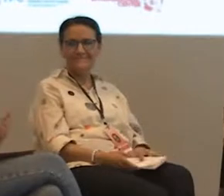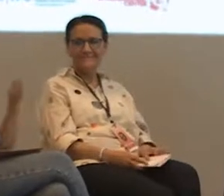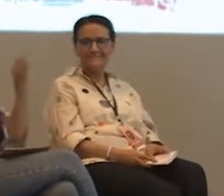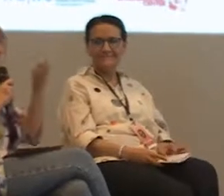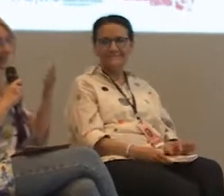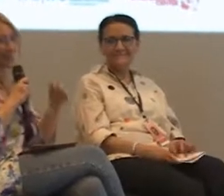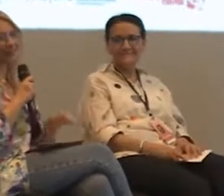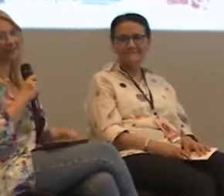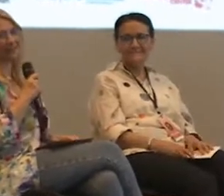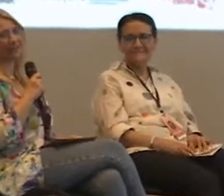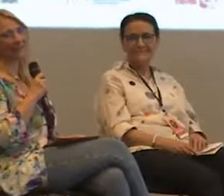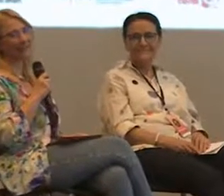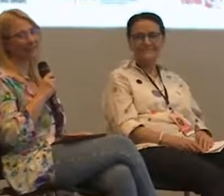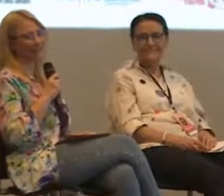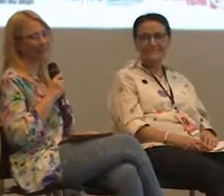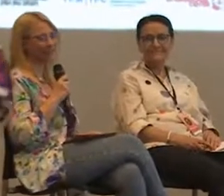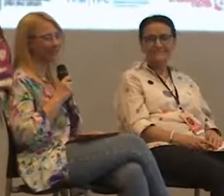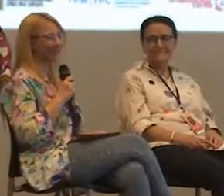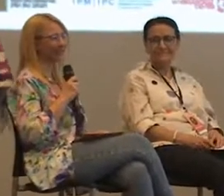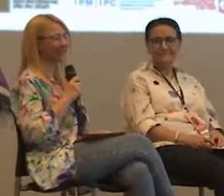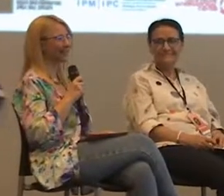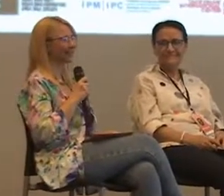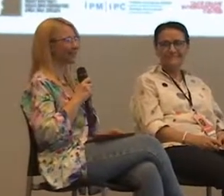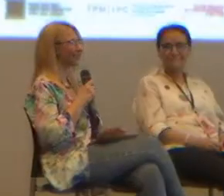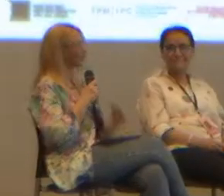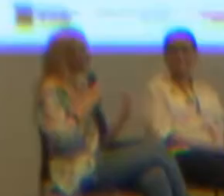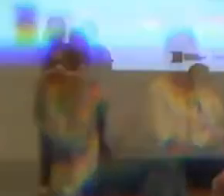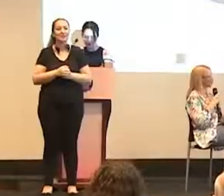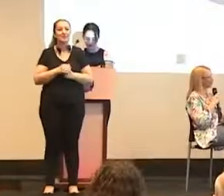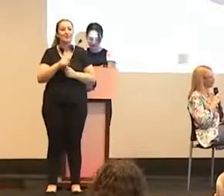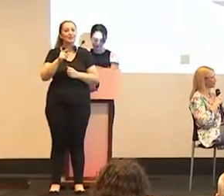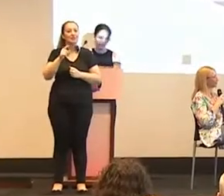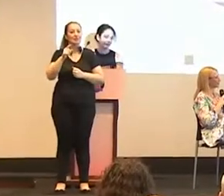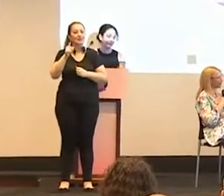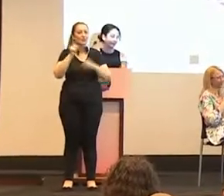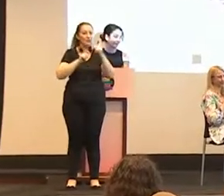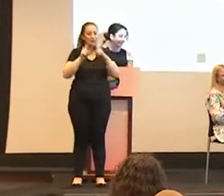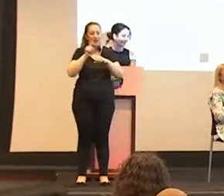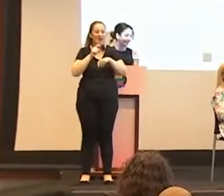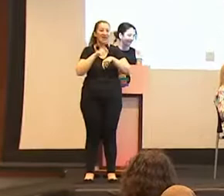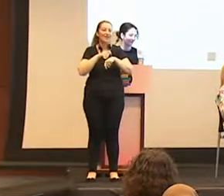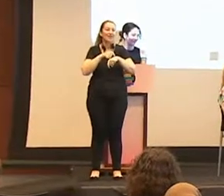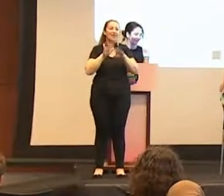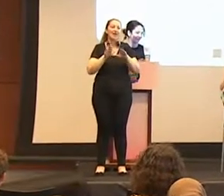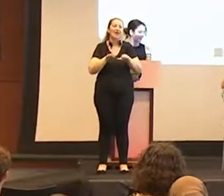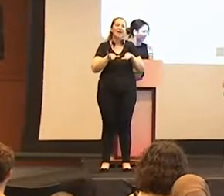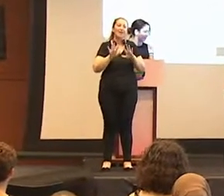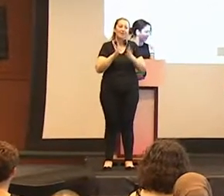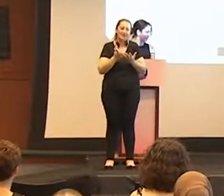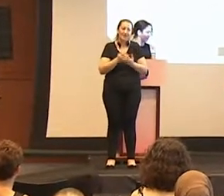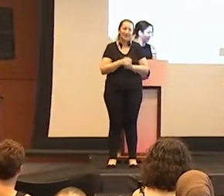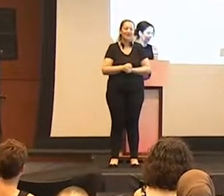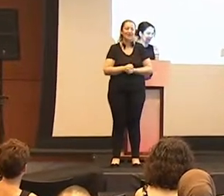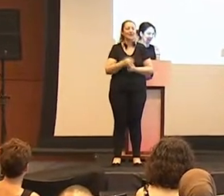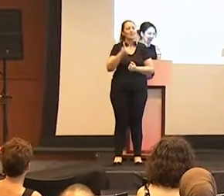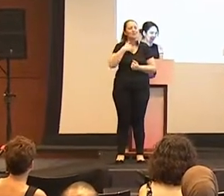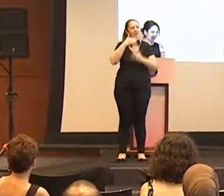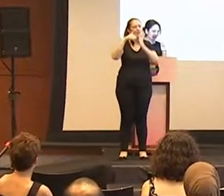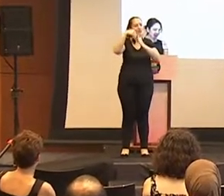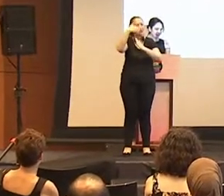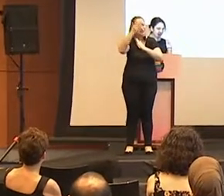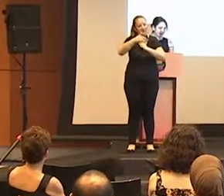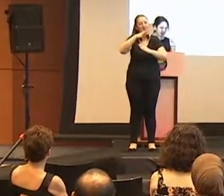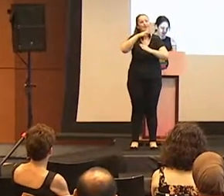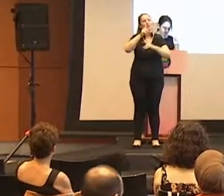thank you thank you indeed for listening to us we did not we don't have any uh more time